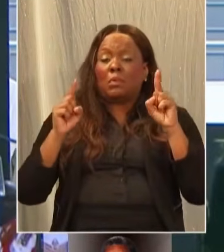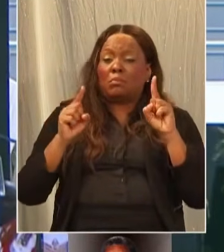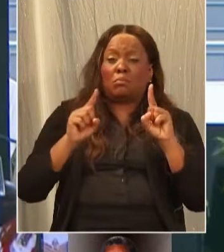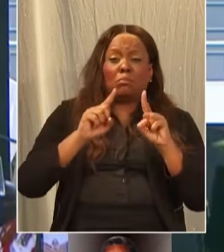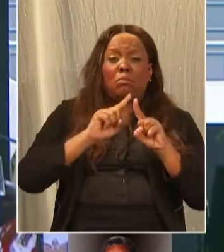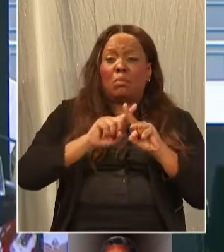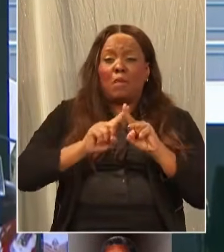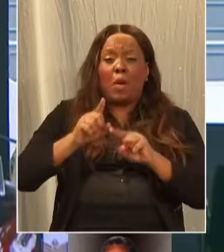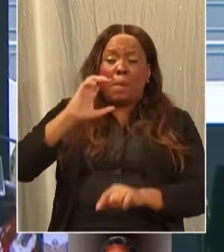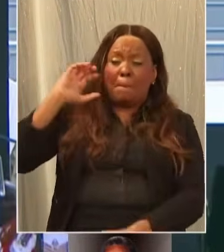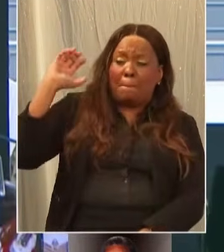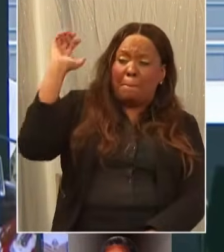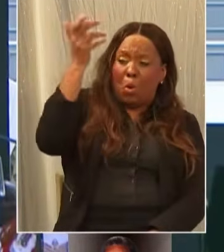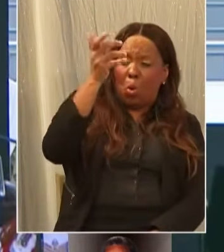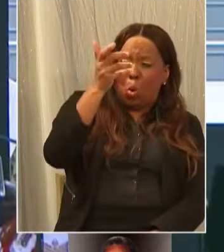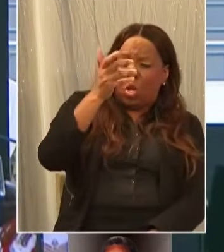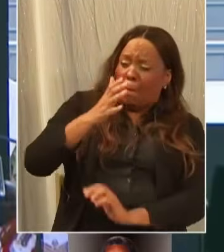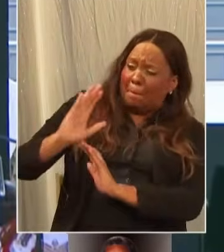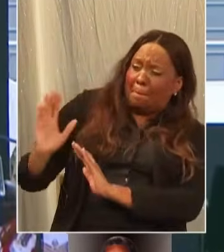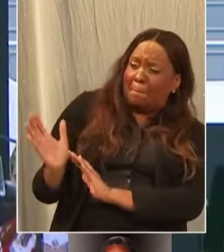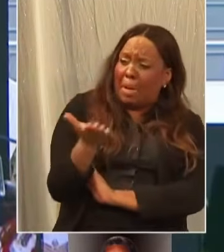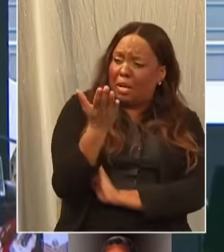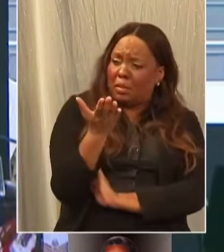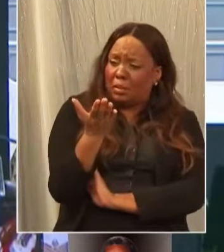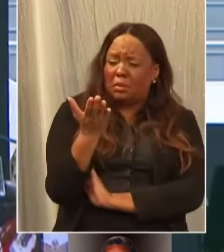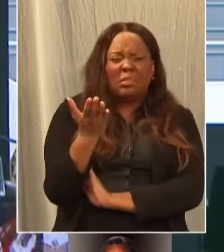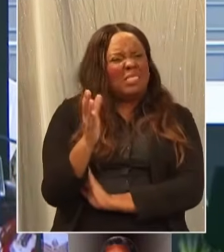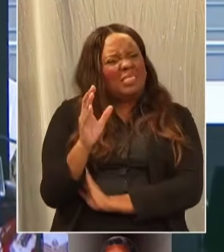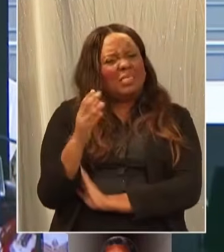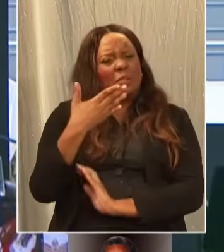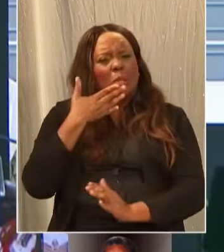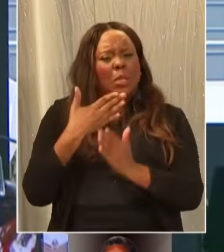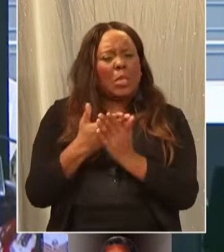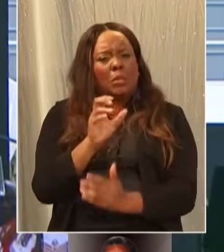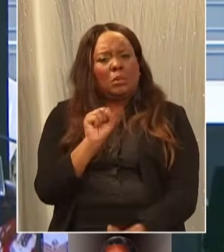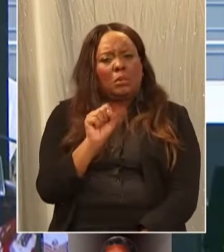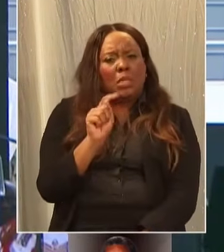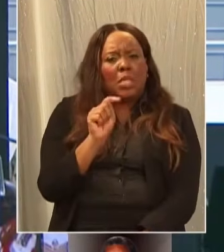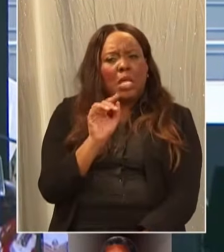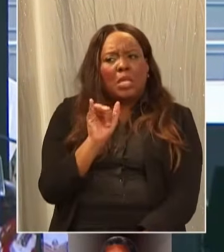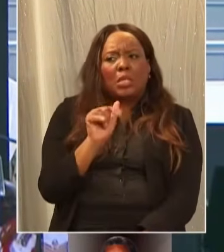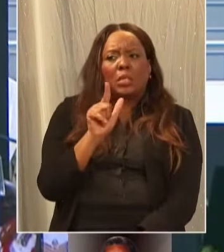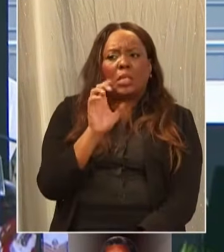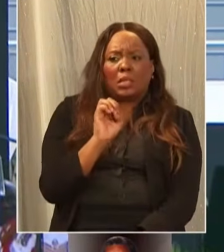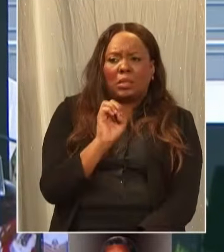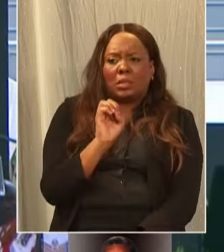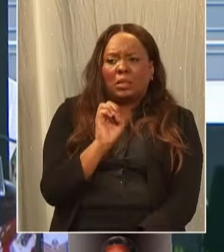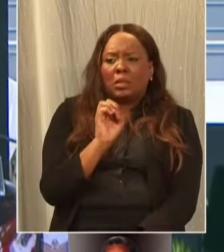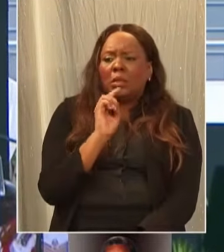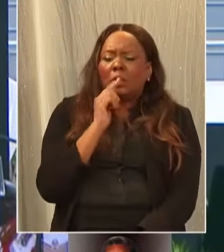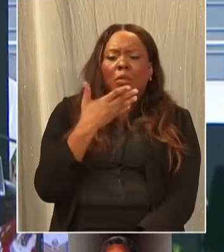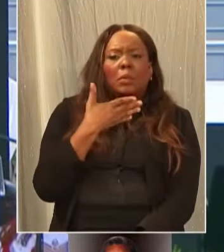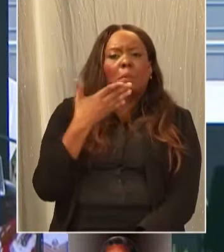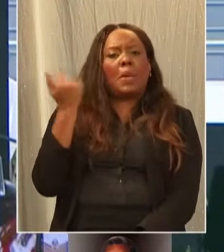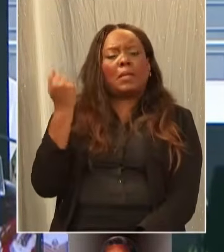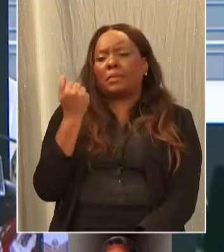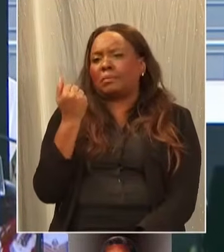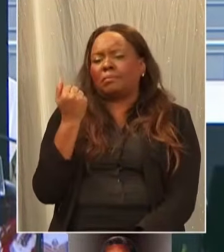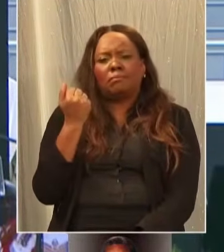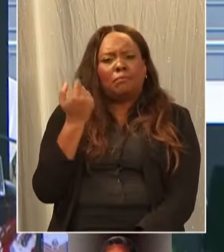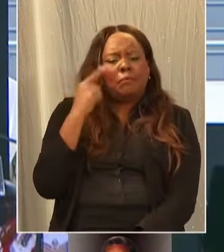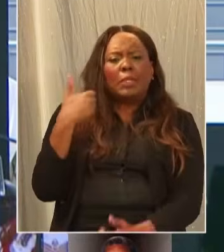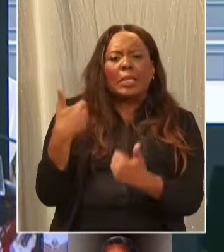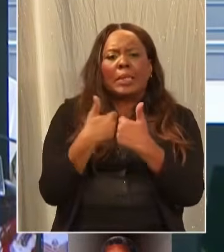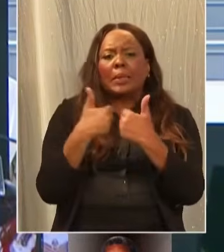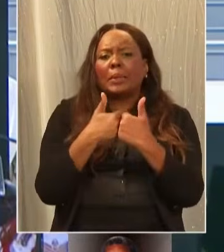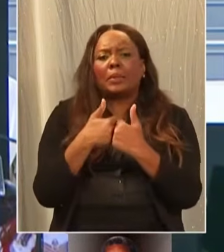spinner, in three distinct styles, as perhaps the greatest close catcher the game has ever seen,